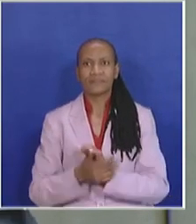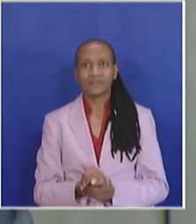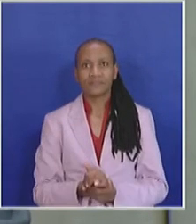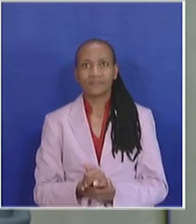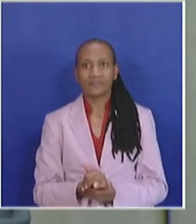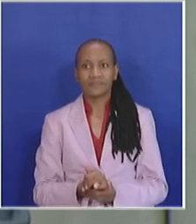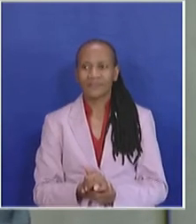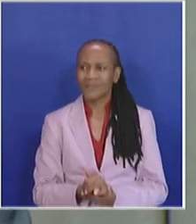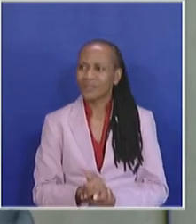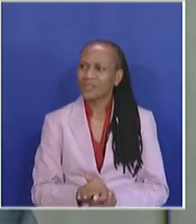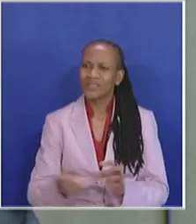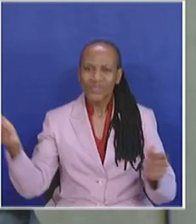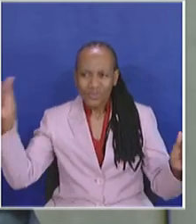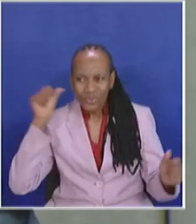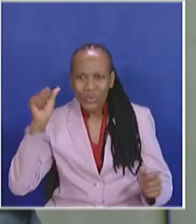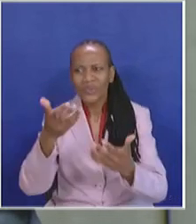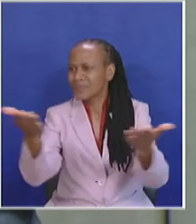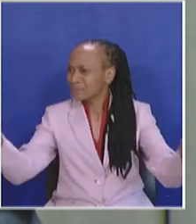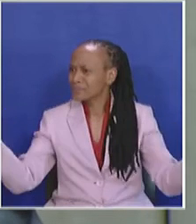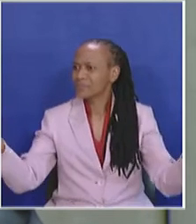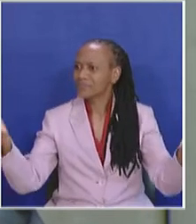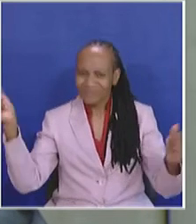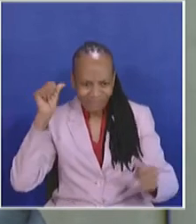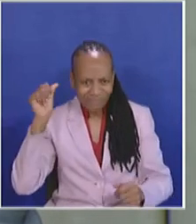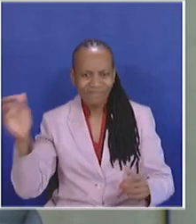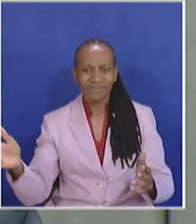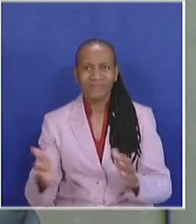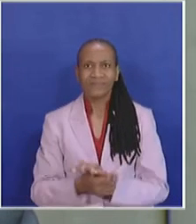You are drowning out the speaker.